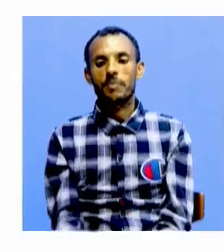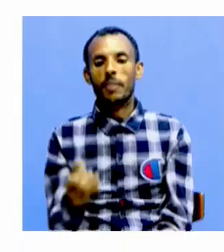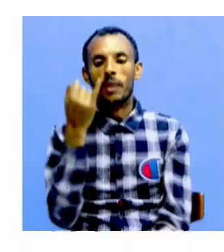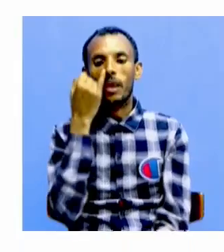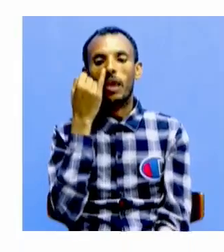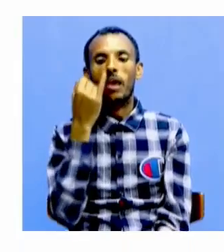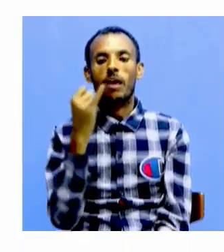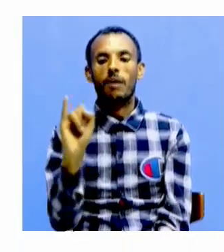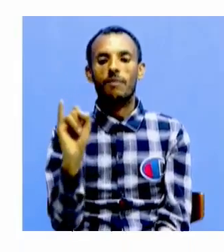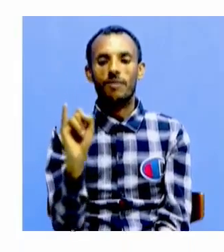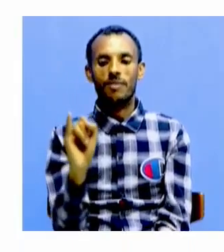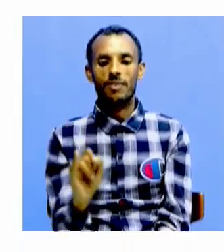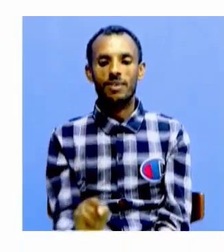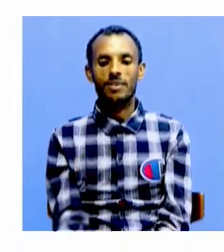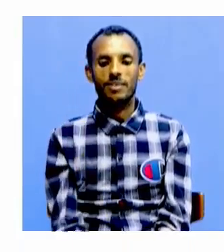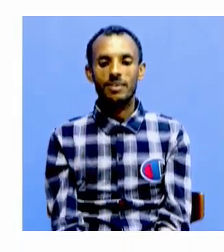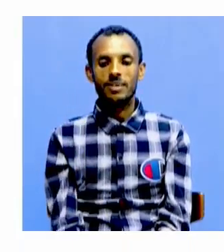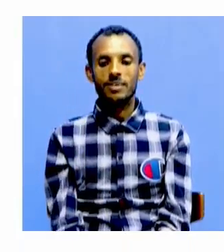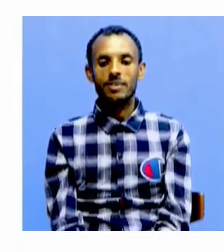If